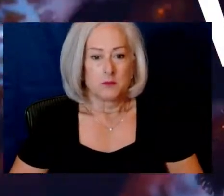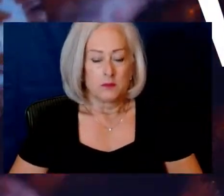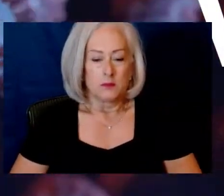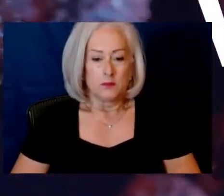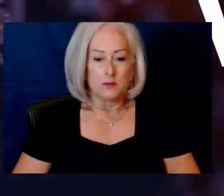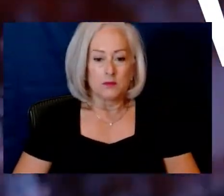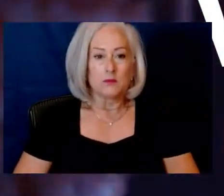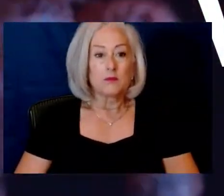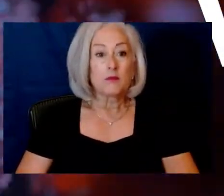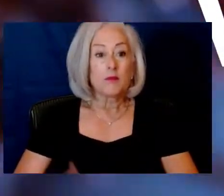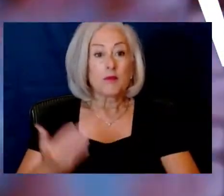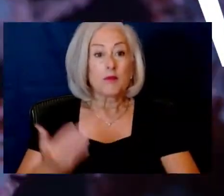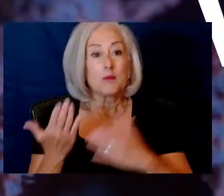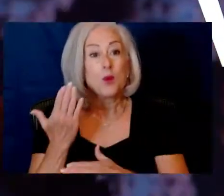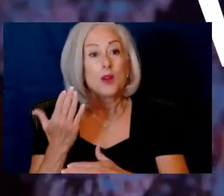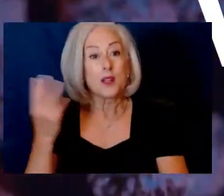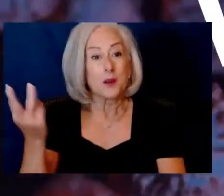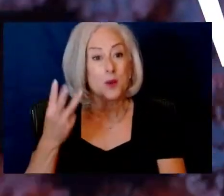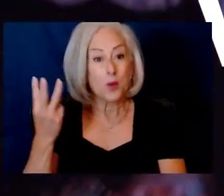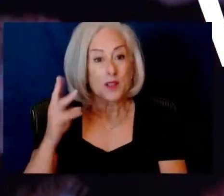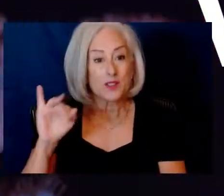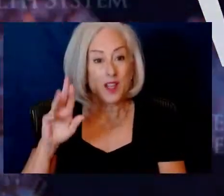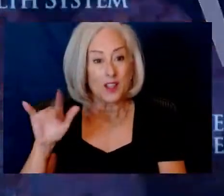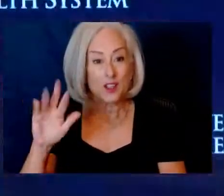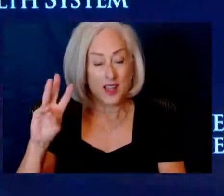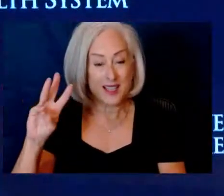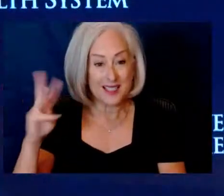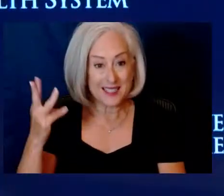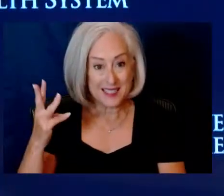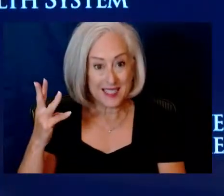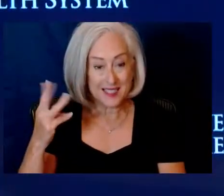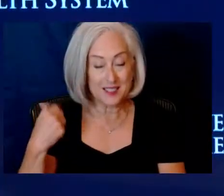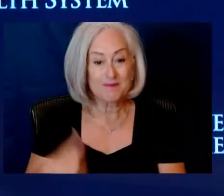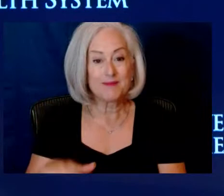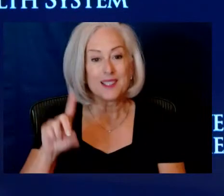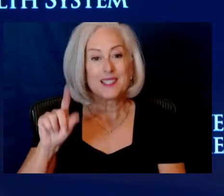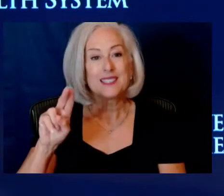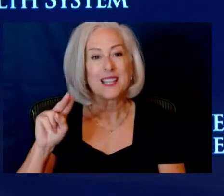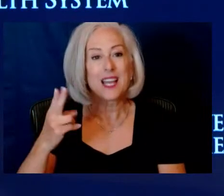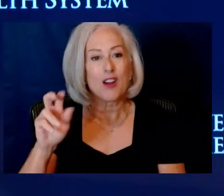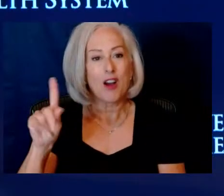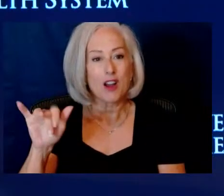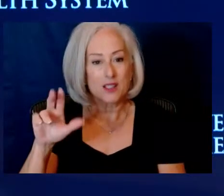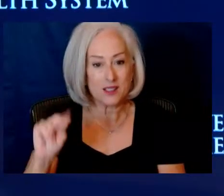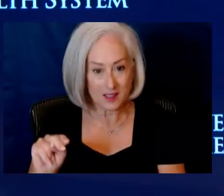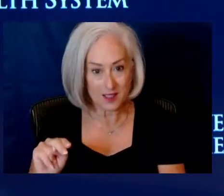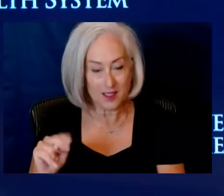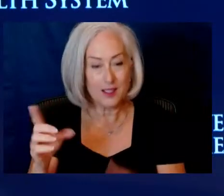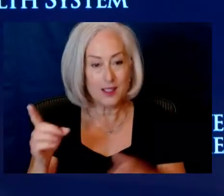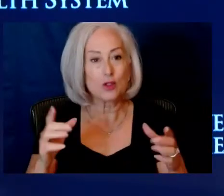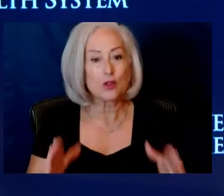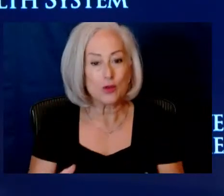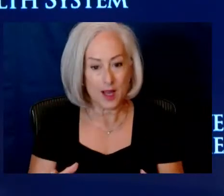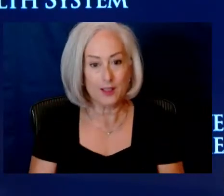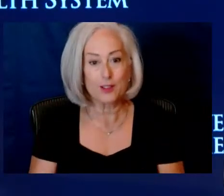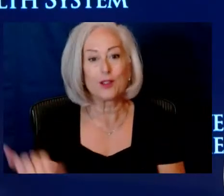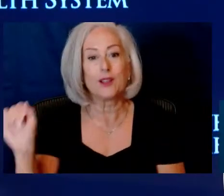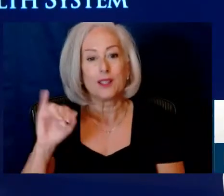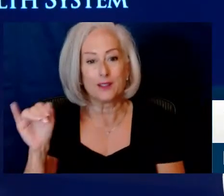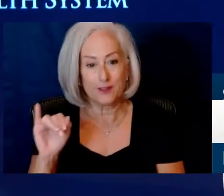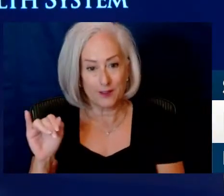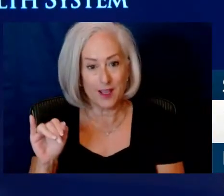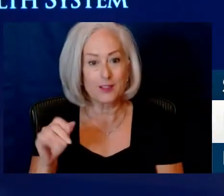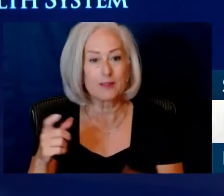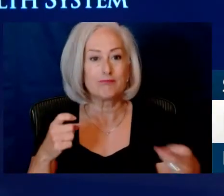It's Wednesday, July 6th. I'm Dr. Dana Hawkinson, Medical Director of Infection Prevention and Control at the University of Kansas Health System and an infectious